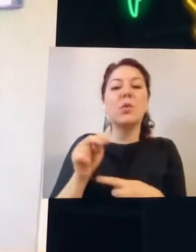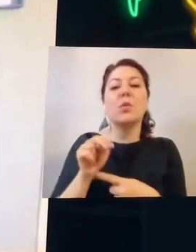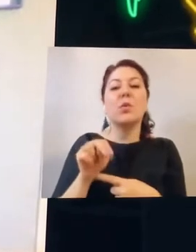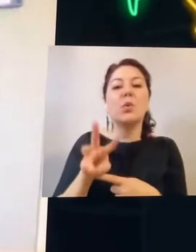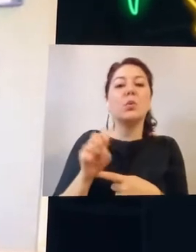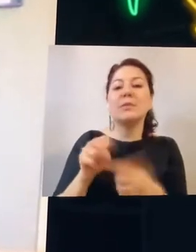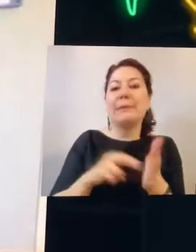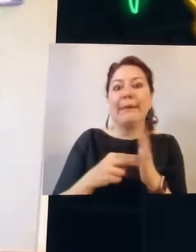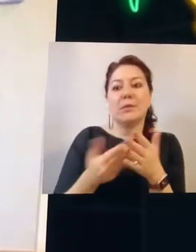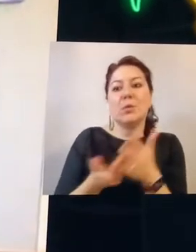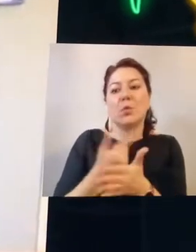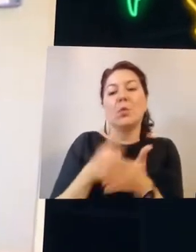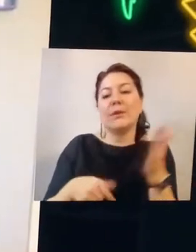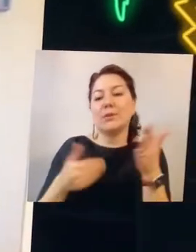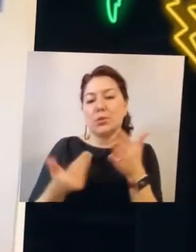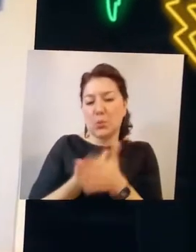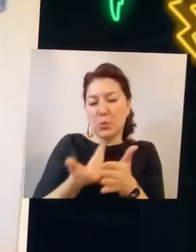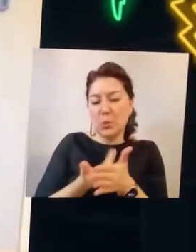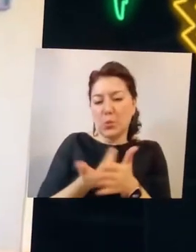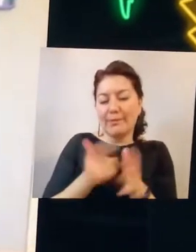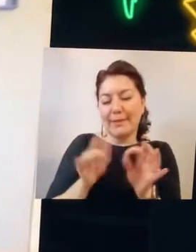that is new?